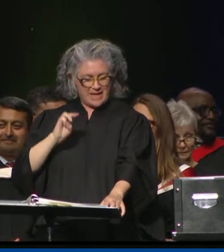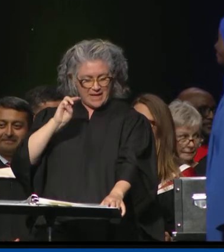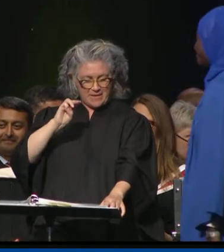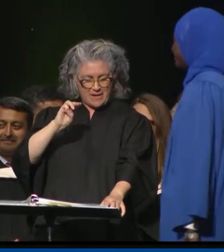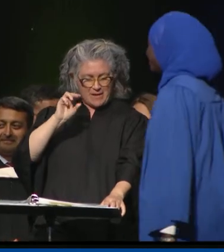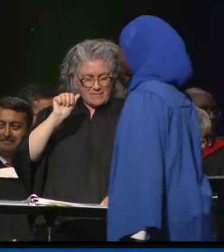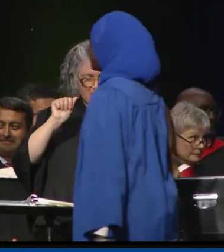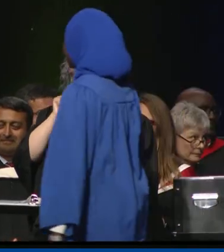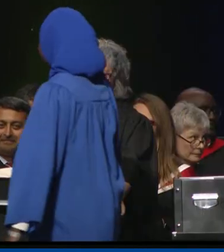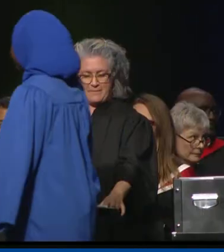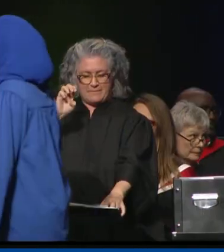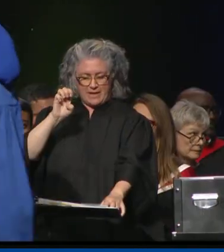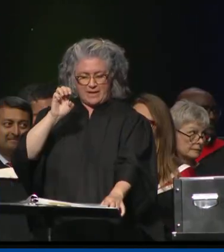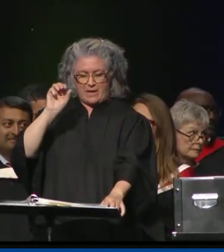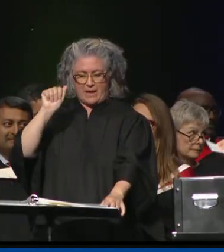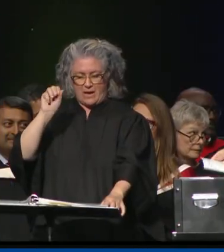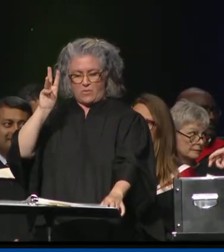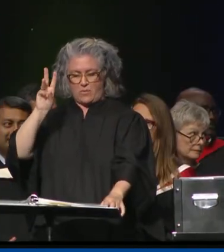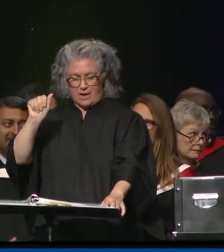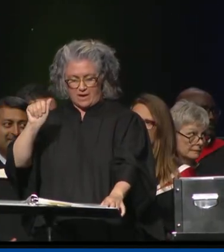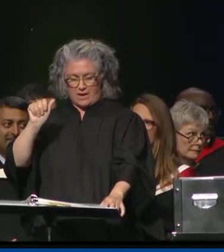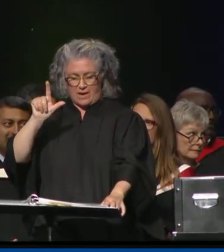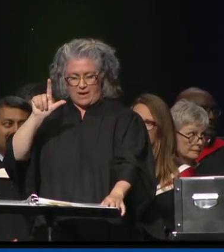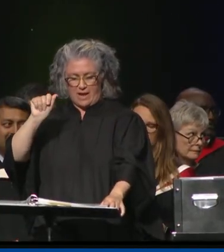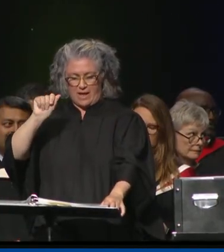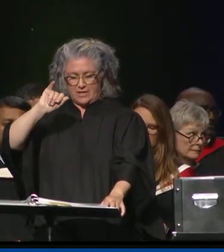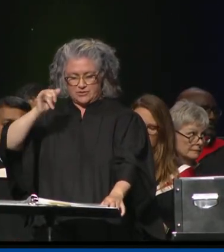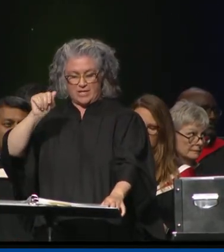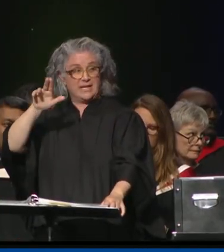Mamawa Lajante.